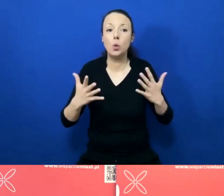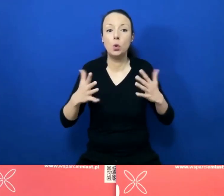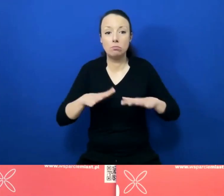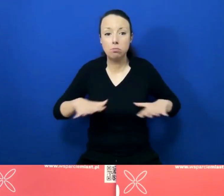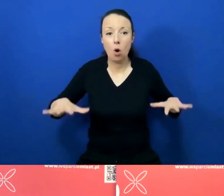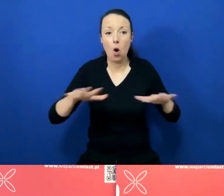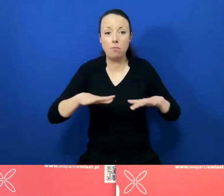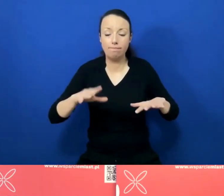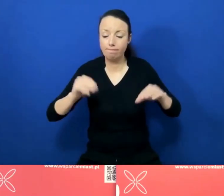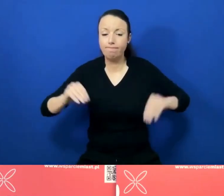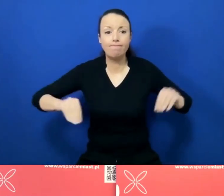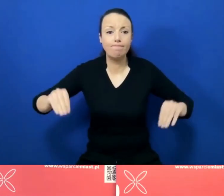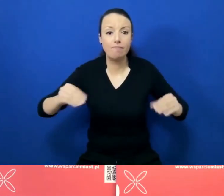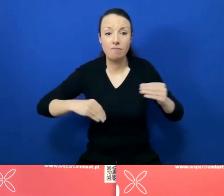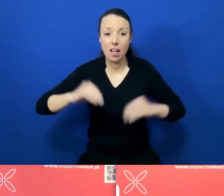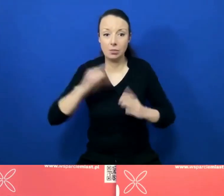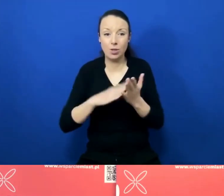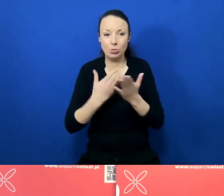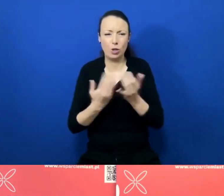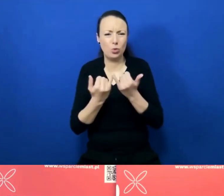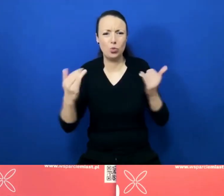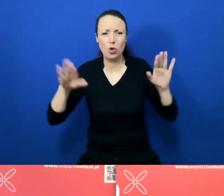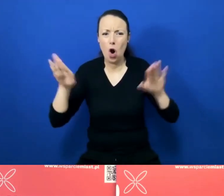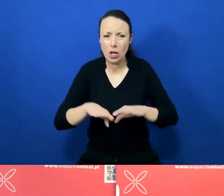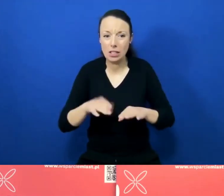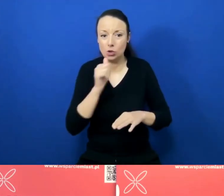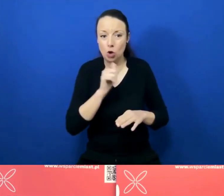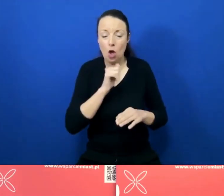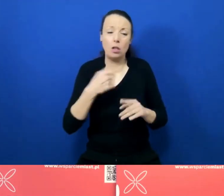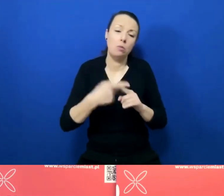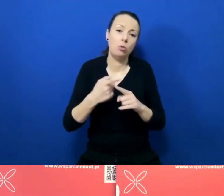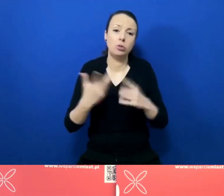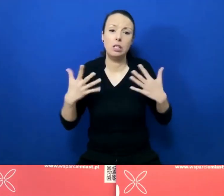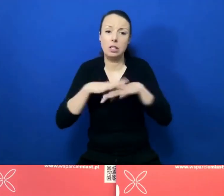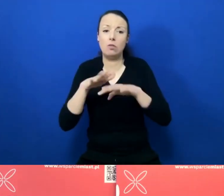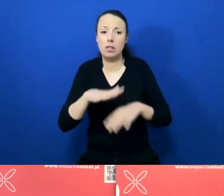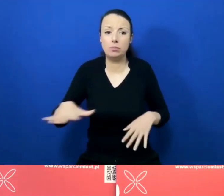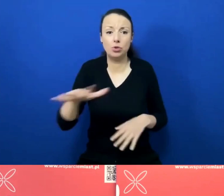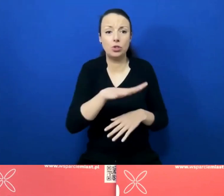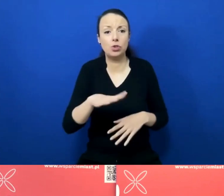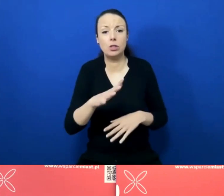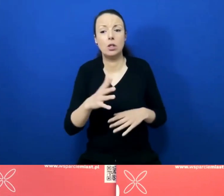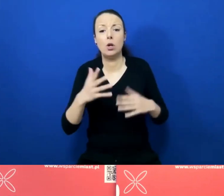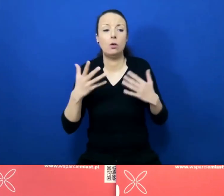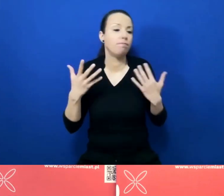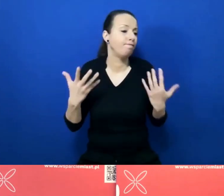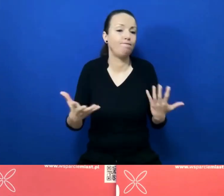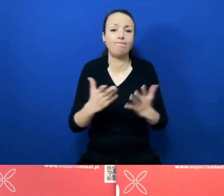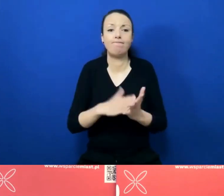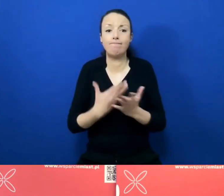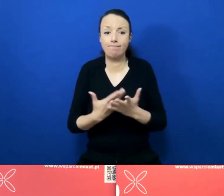plans and expansion of the coverage of tree crowns, creating green corridors, integrated spaces,